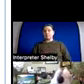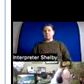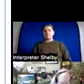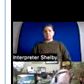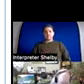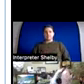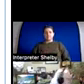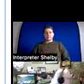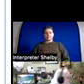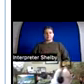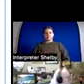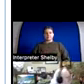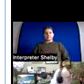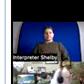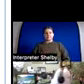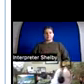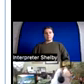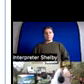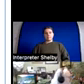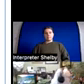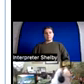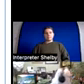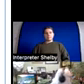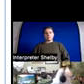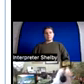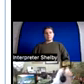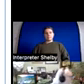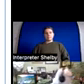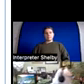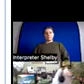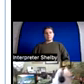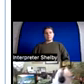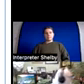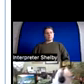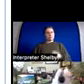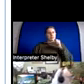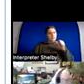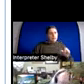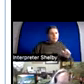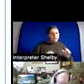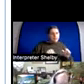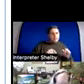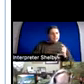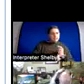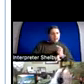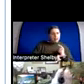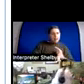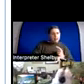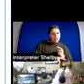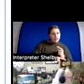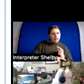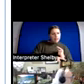okay let's try that oh it's not a valid token okay let's try